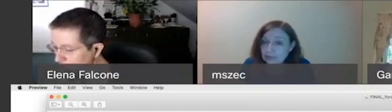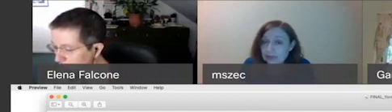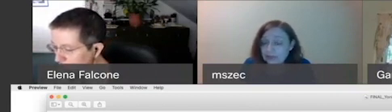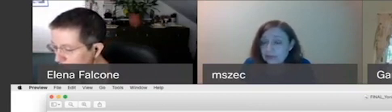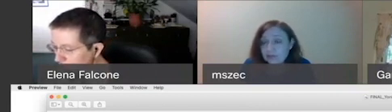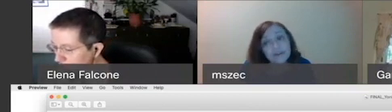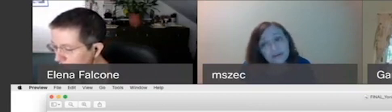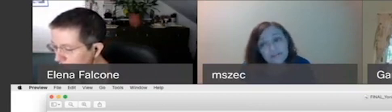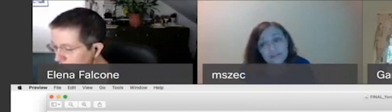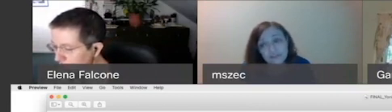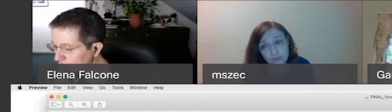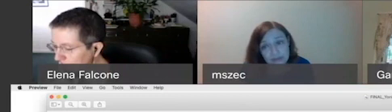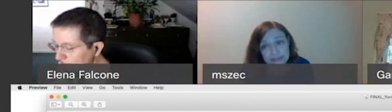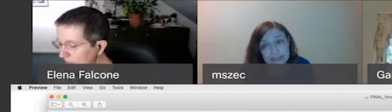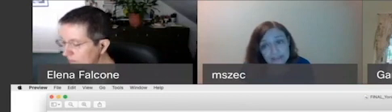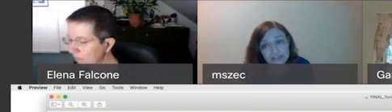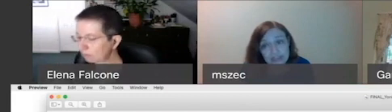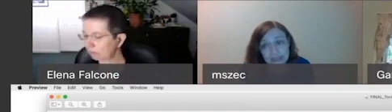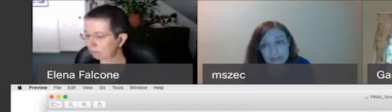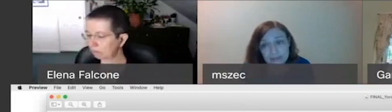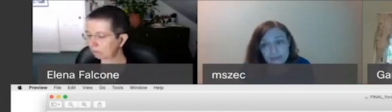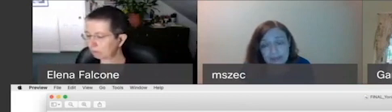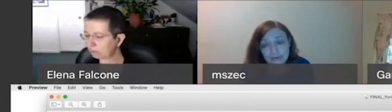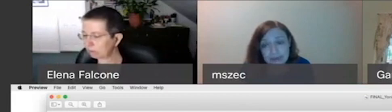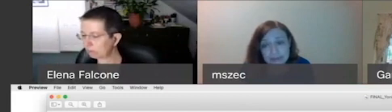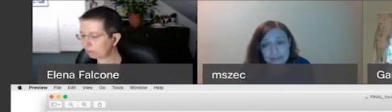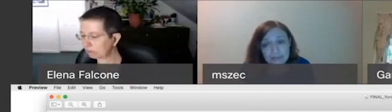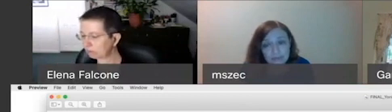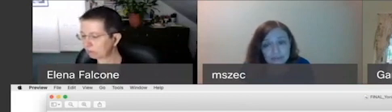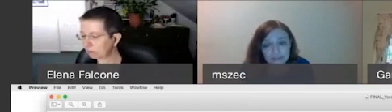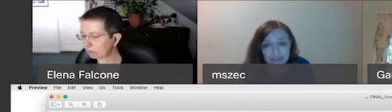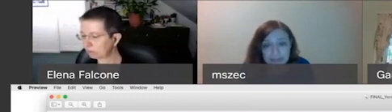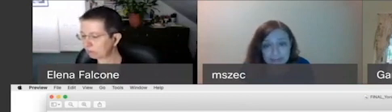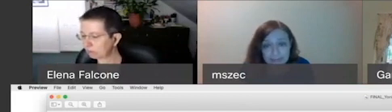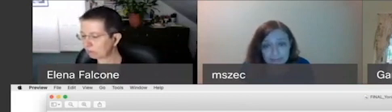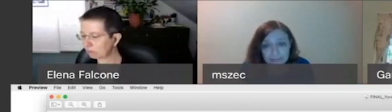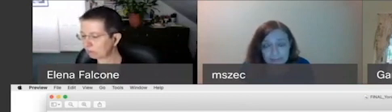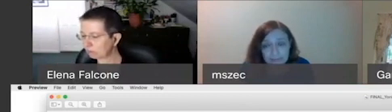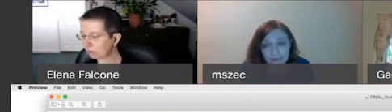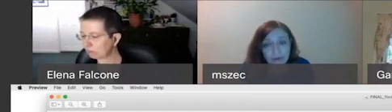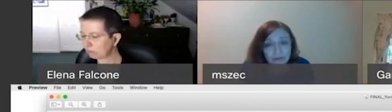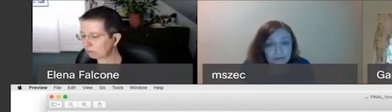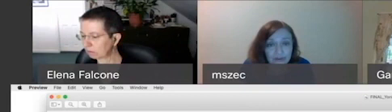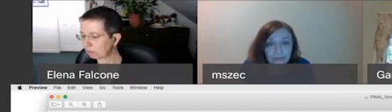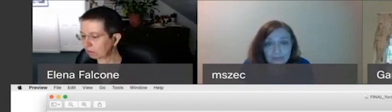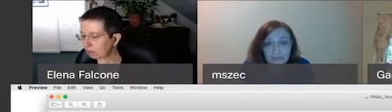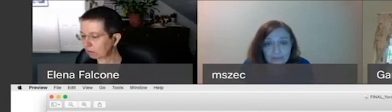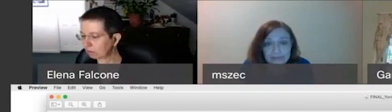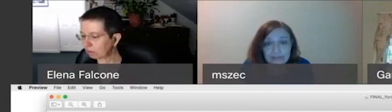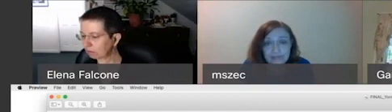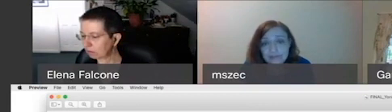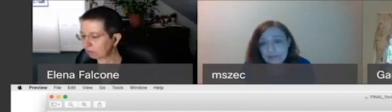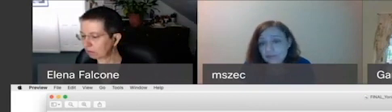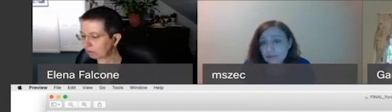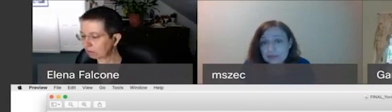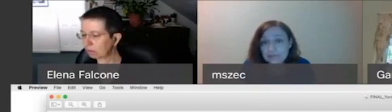once, the landlord's on notice that you want it each time you pay your rent by personal check. though, when